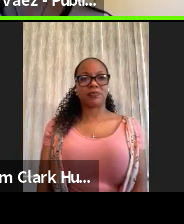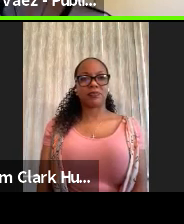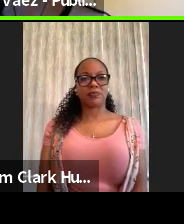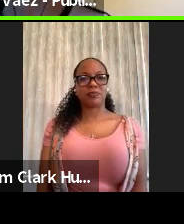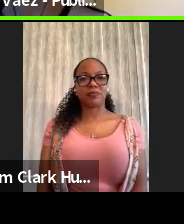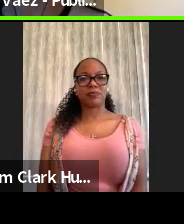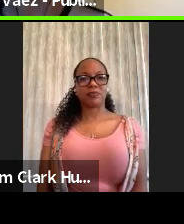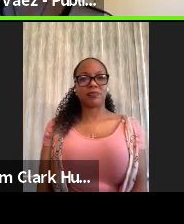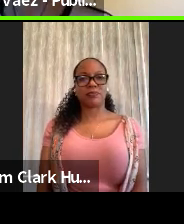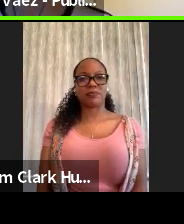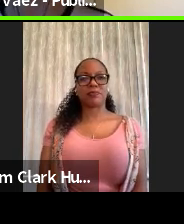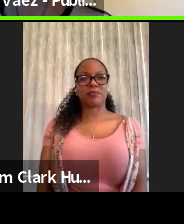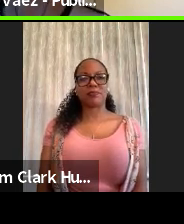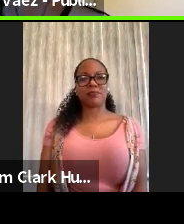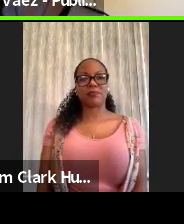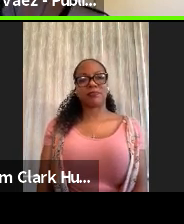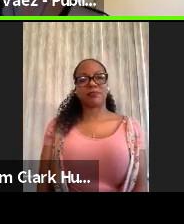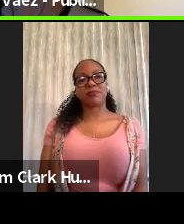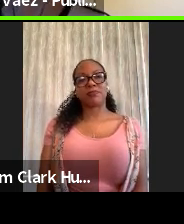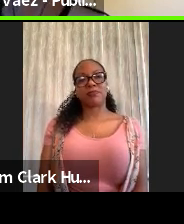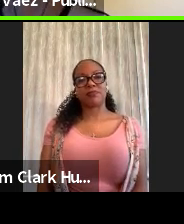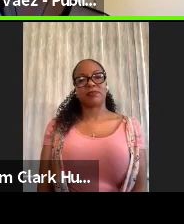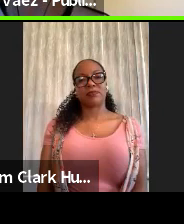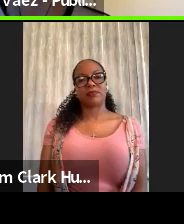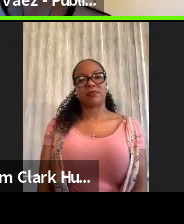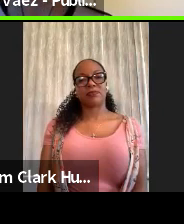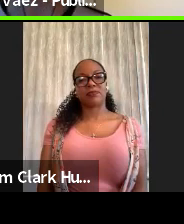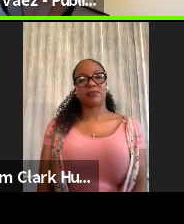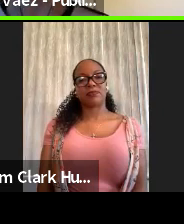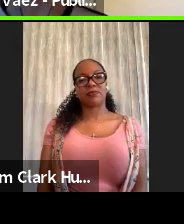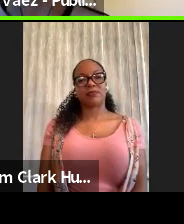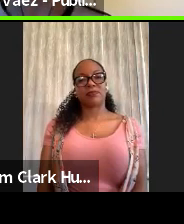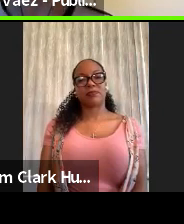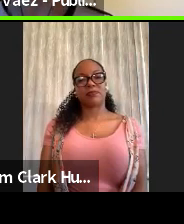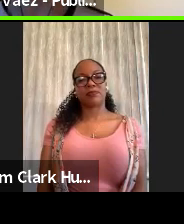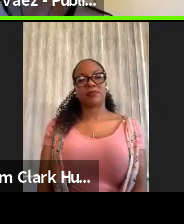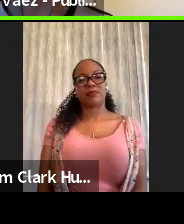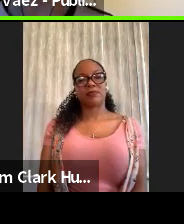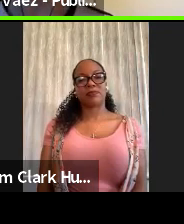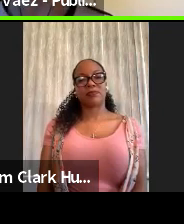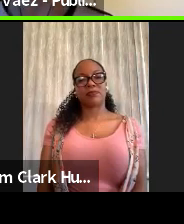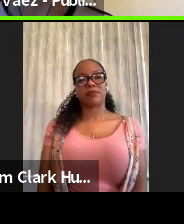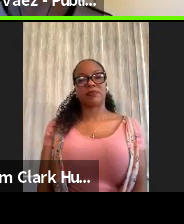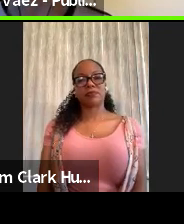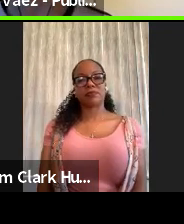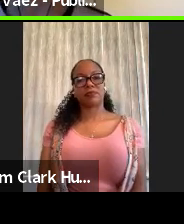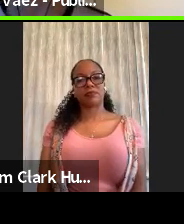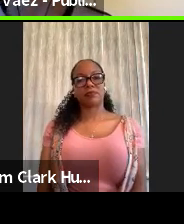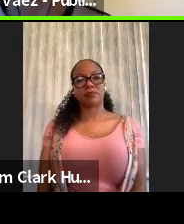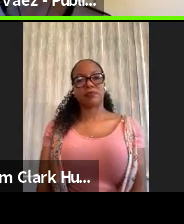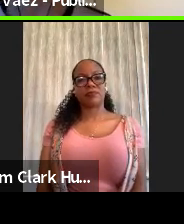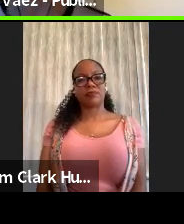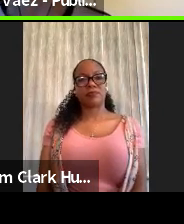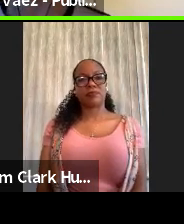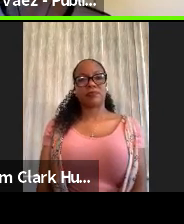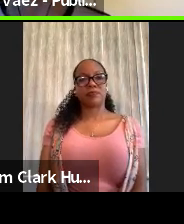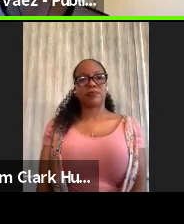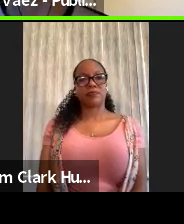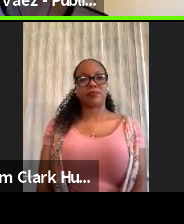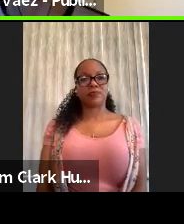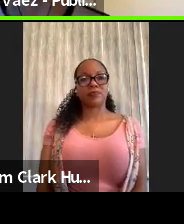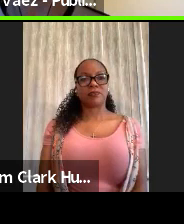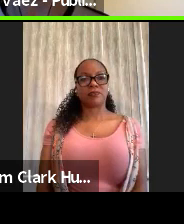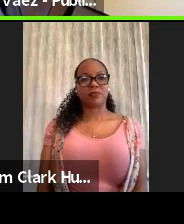causing frontline folks to lose contact with many unhoused individuals, and even today. Our city